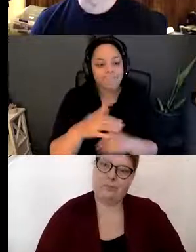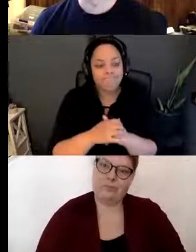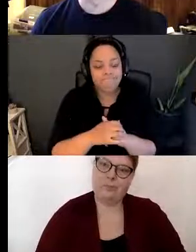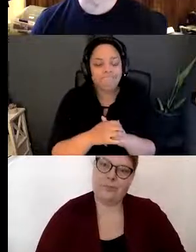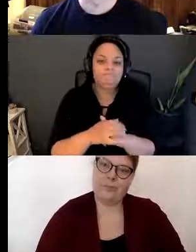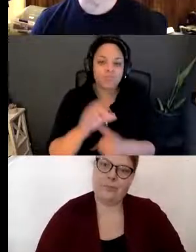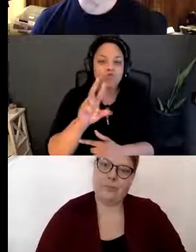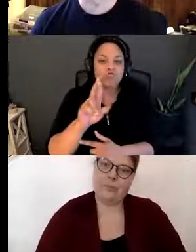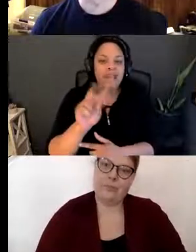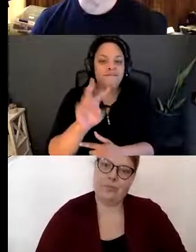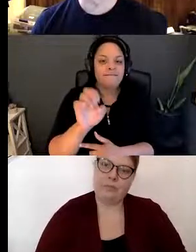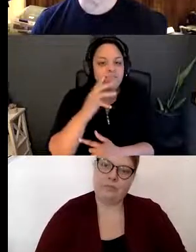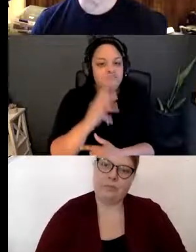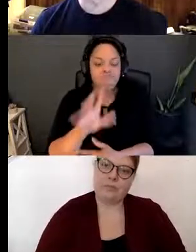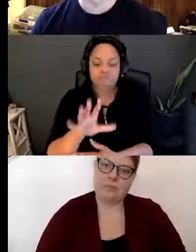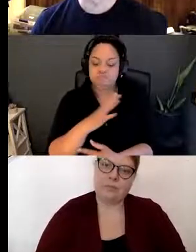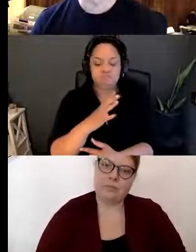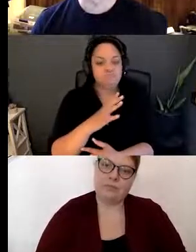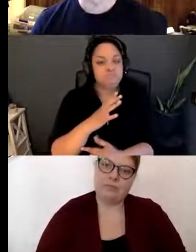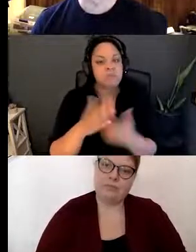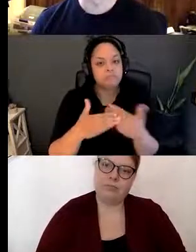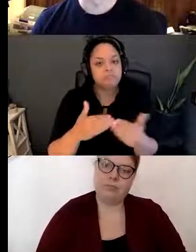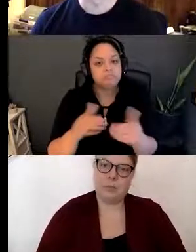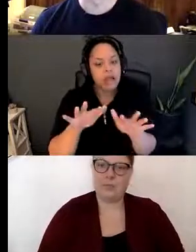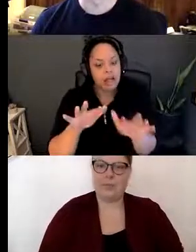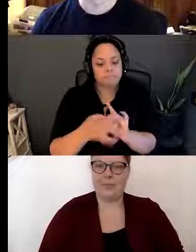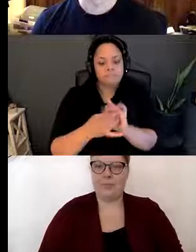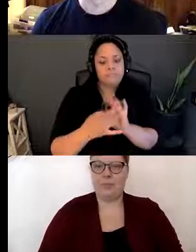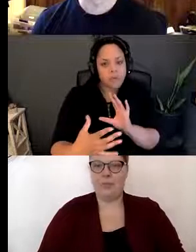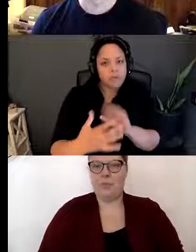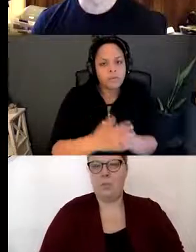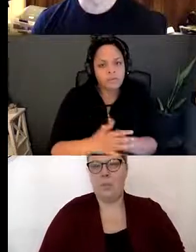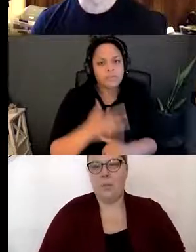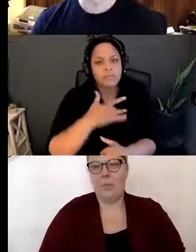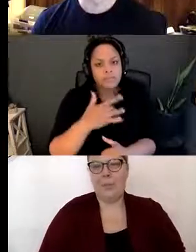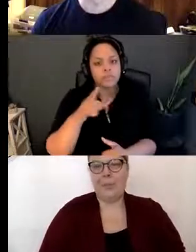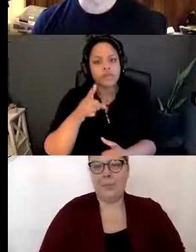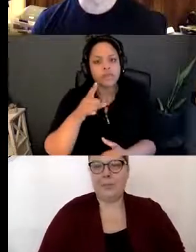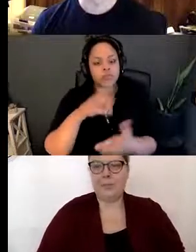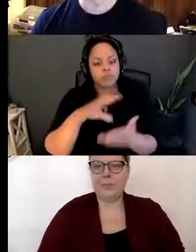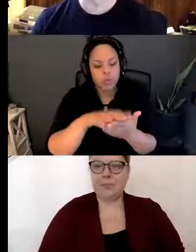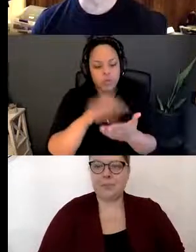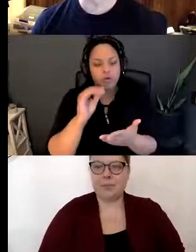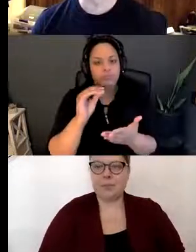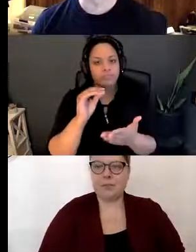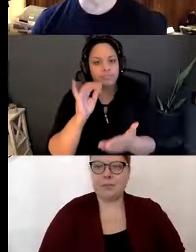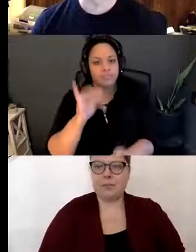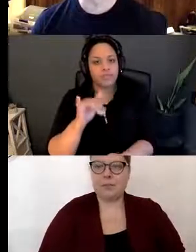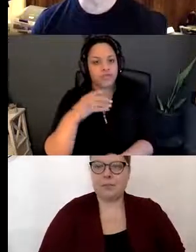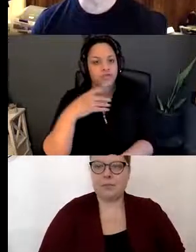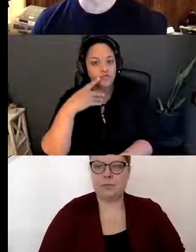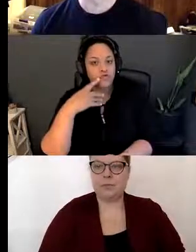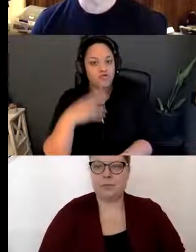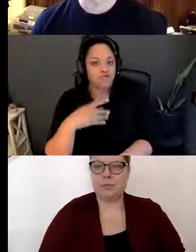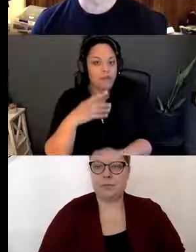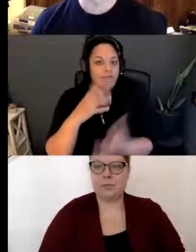it's okay. And that's also often accompanied by a teaching that craving is kind of like all